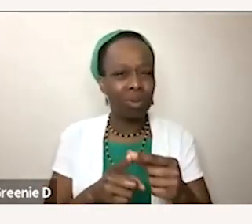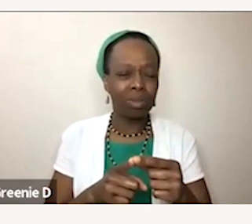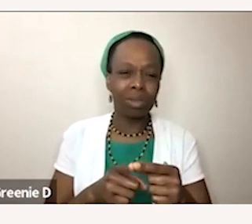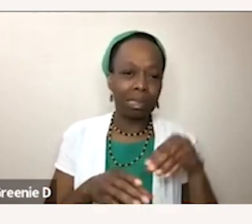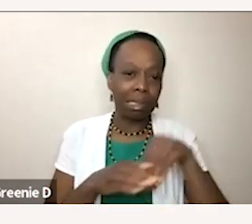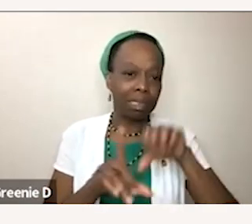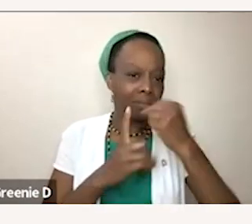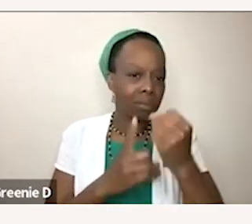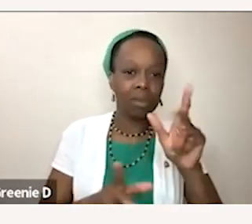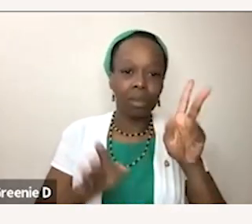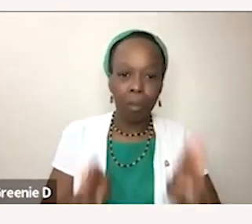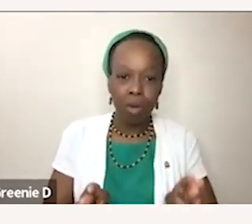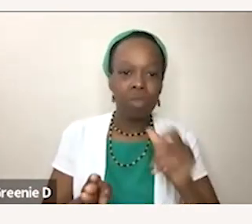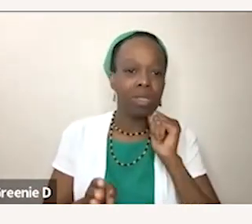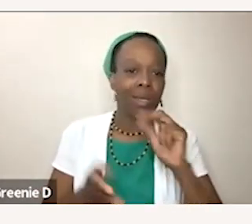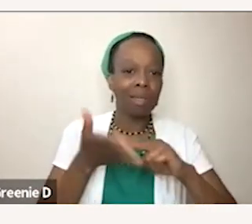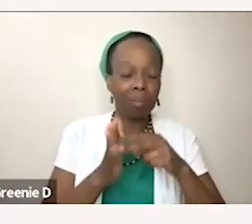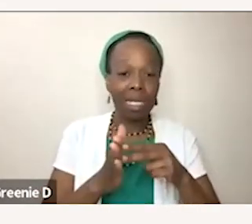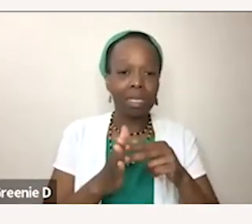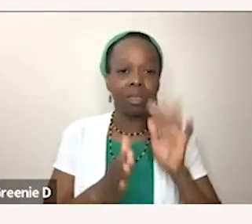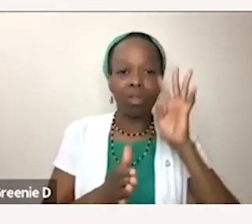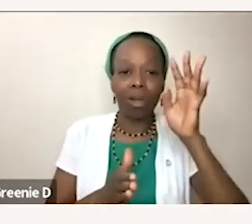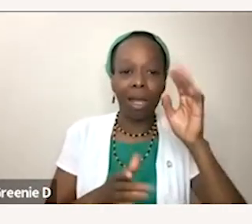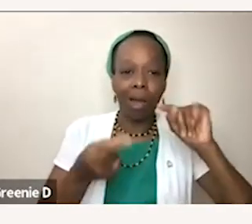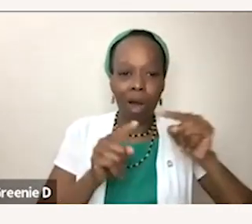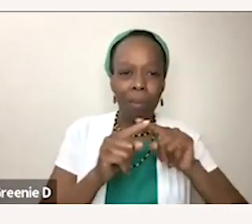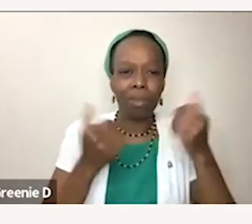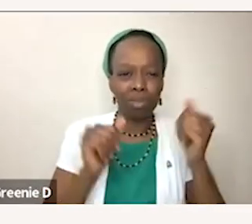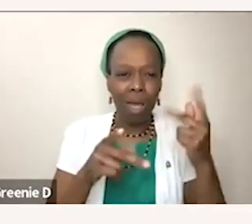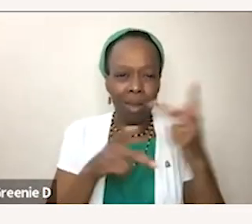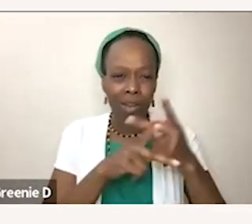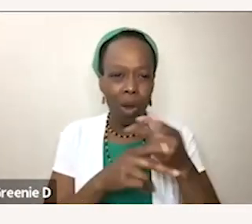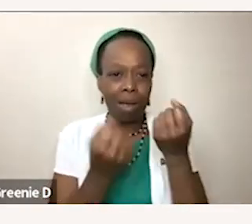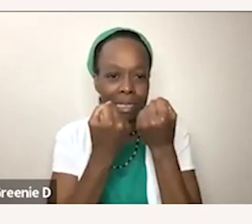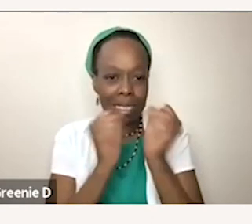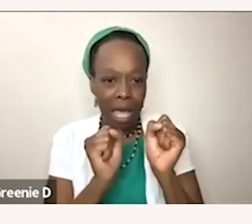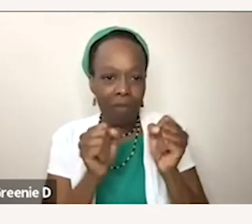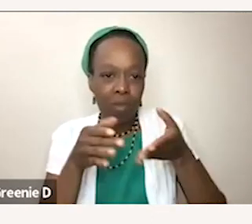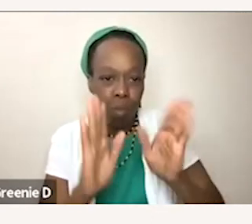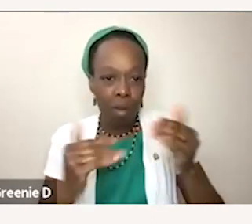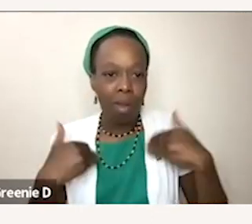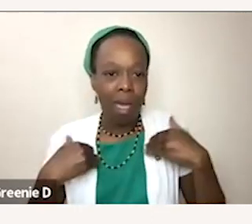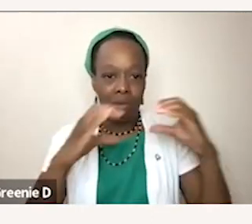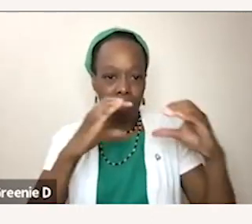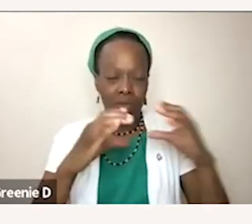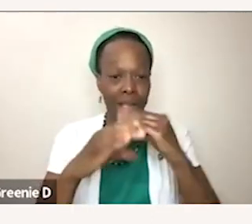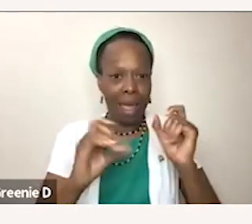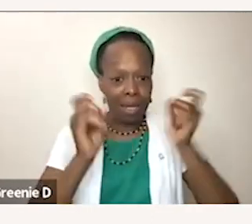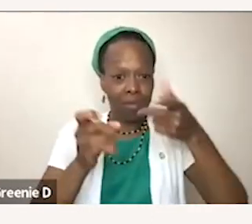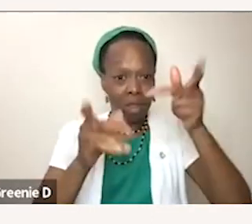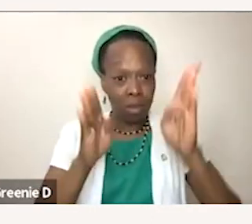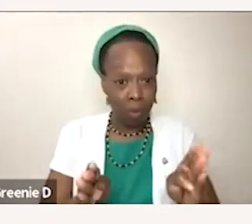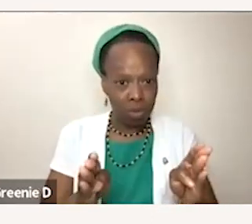harm, trying to create a safe space to have conversation and giving them permission to respond, and